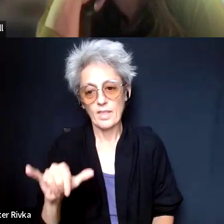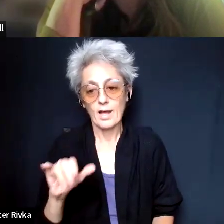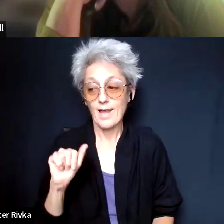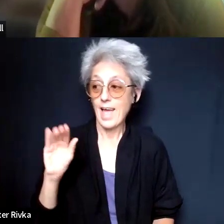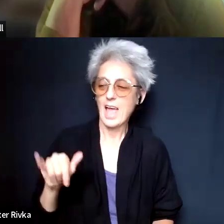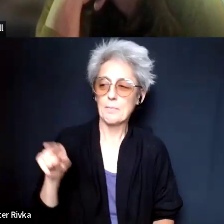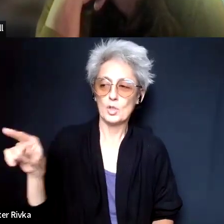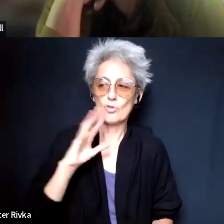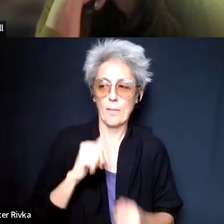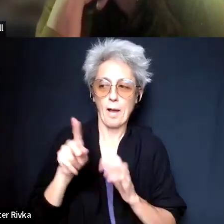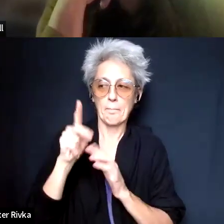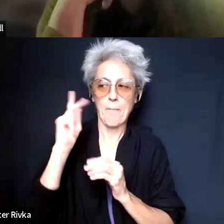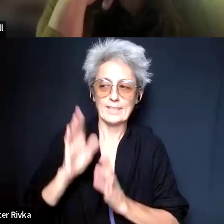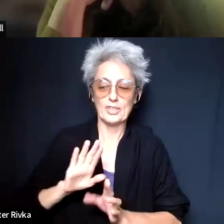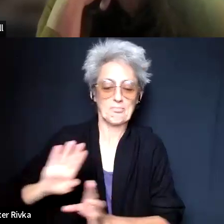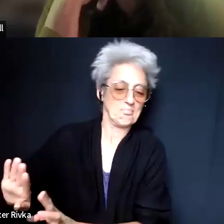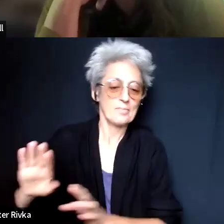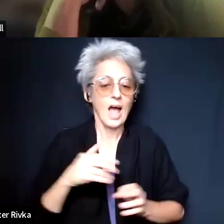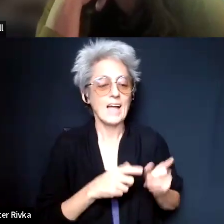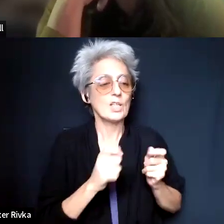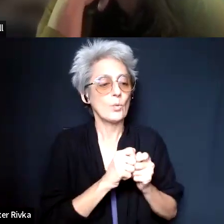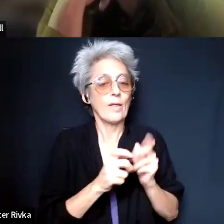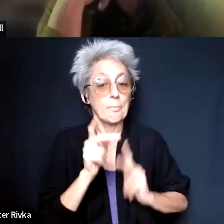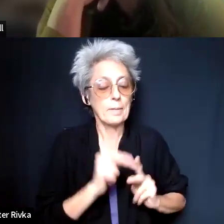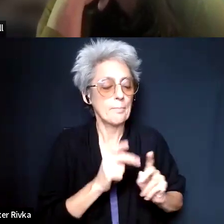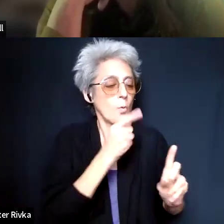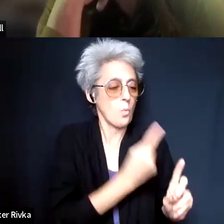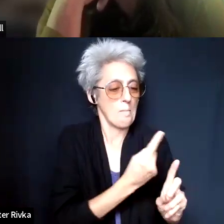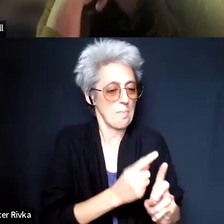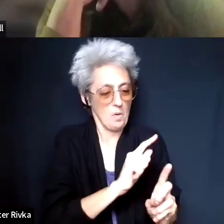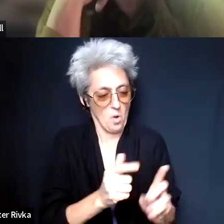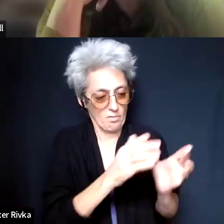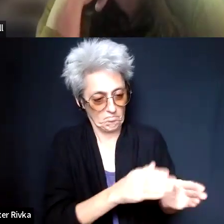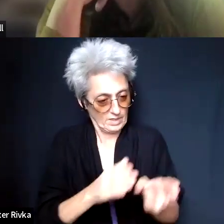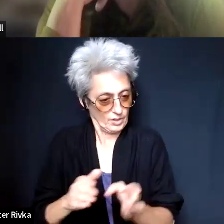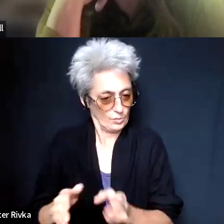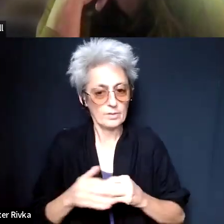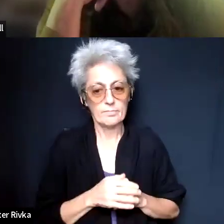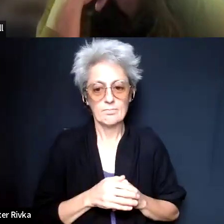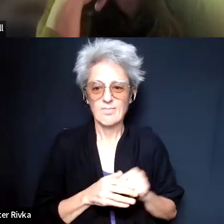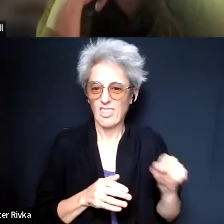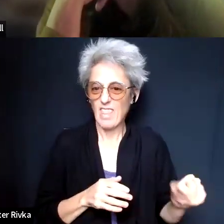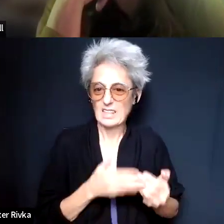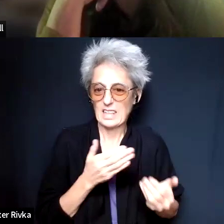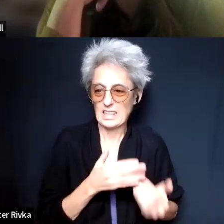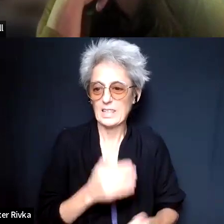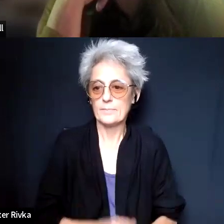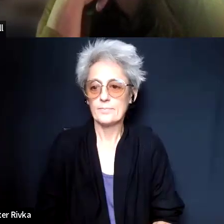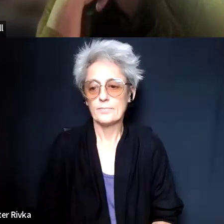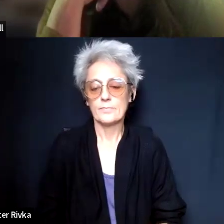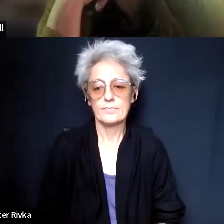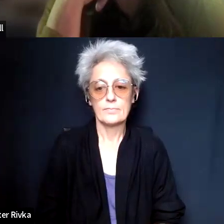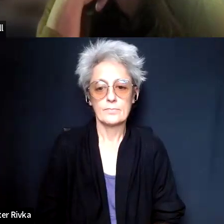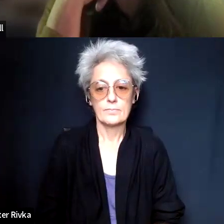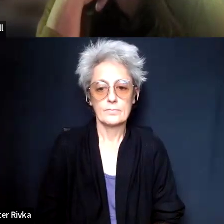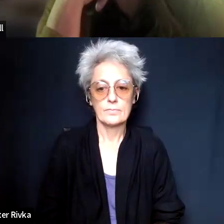politicians, but I want to deal with people one by one. And I think that's something that we can do easily. And I think sometimes